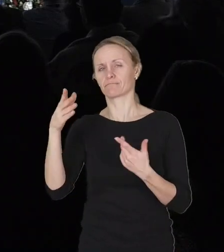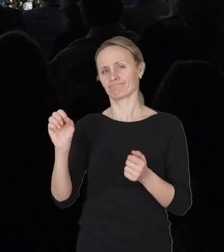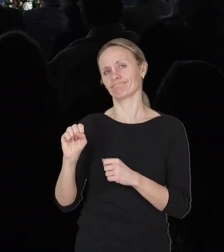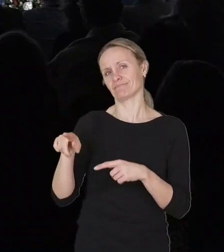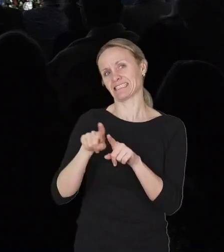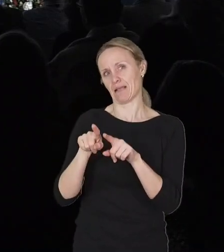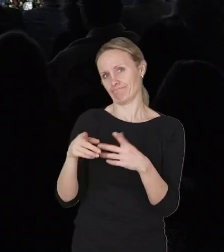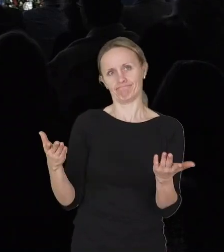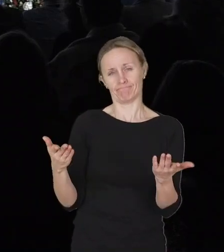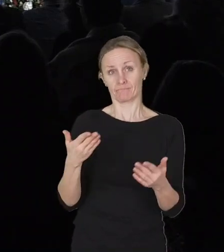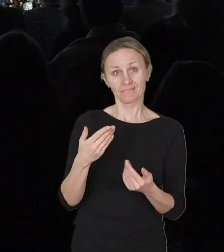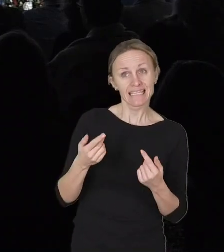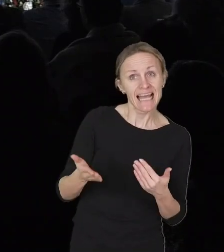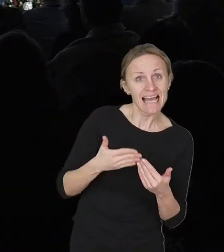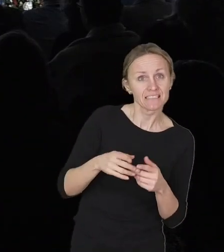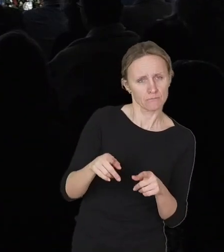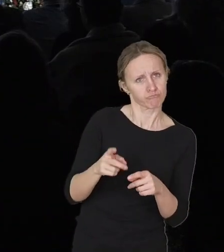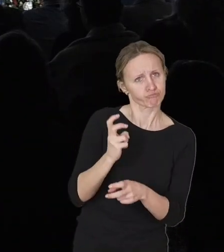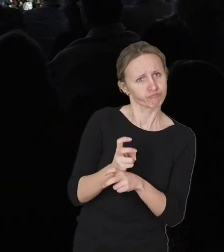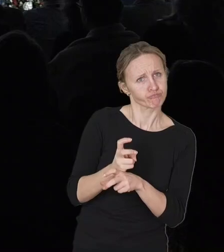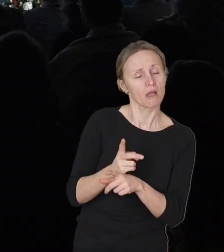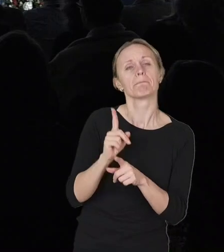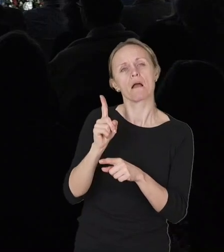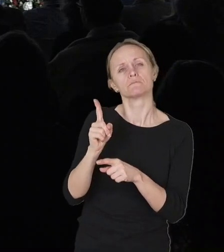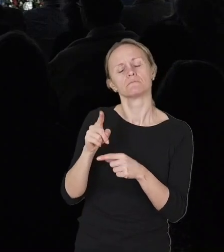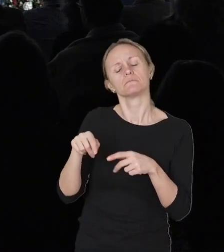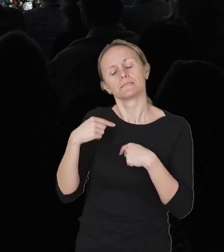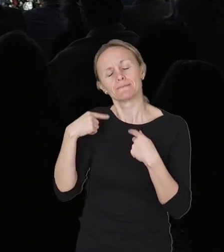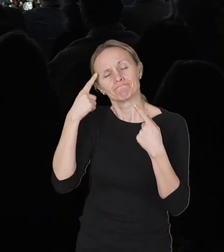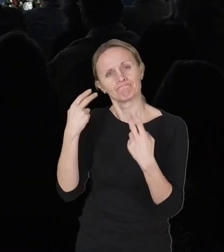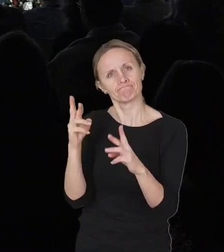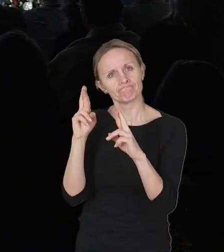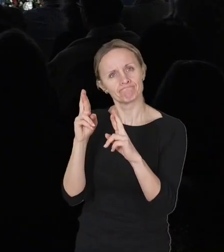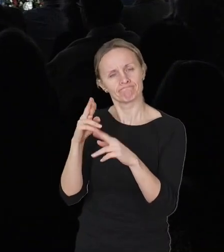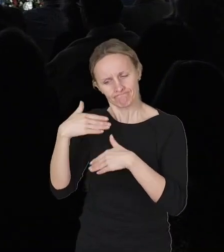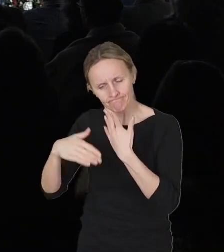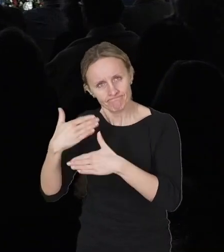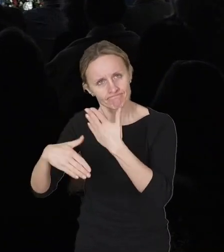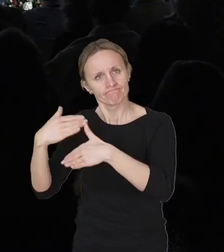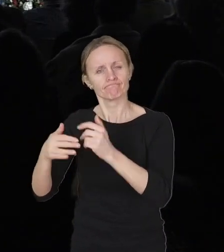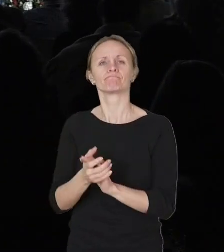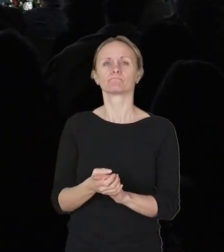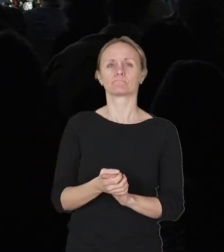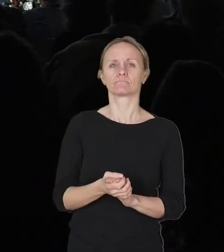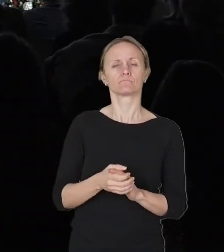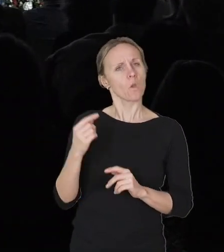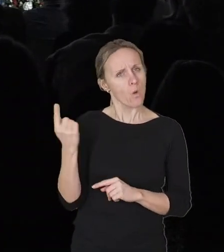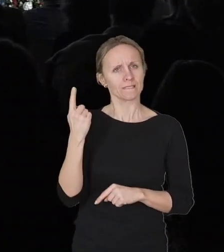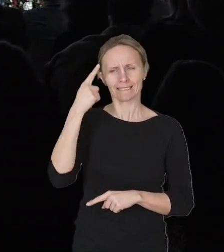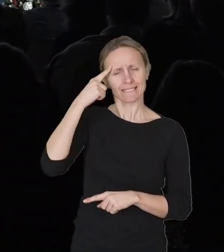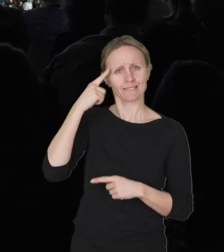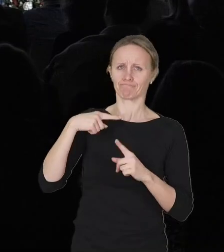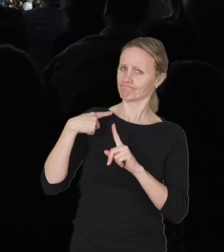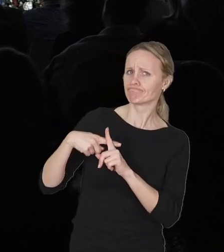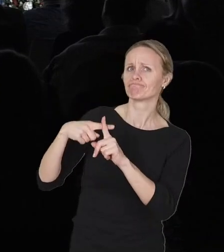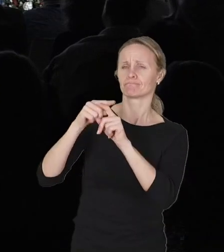try to bring out a positive approach around this. Bring out the edge